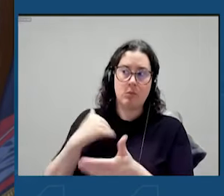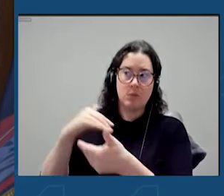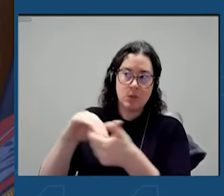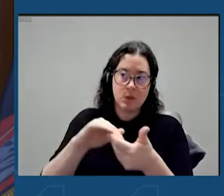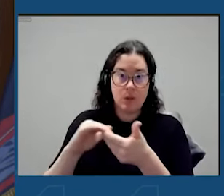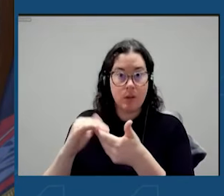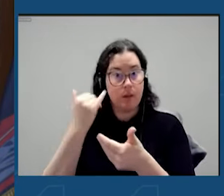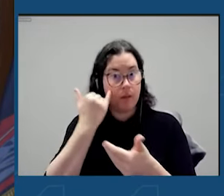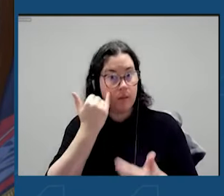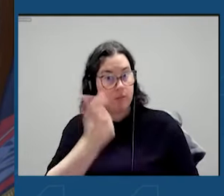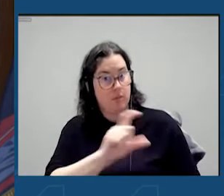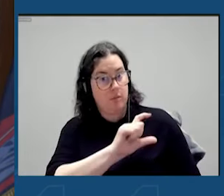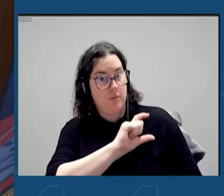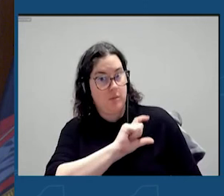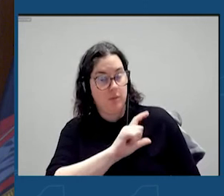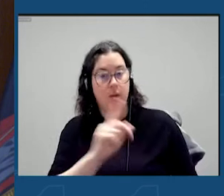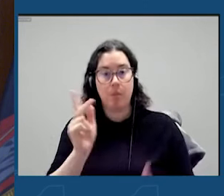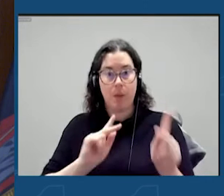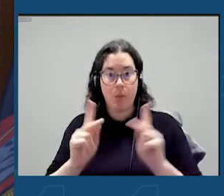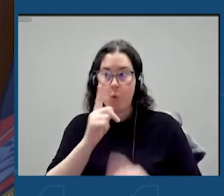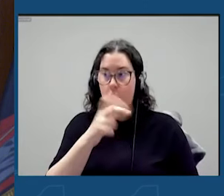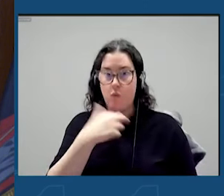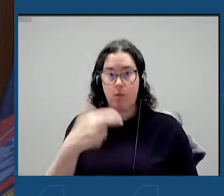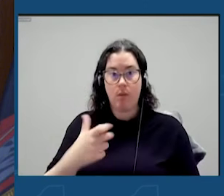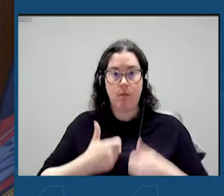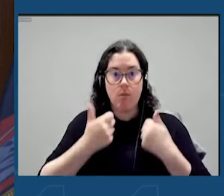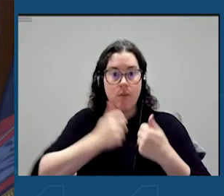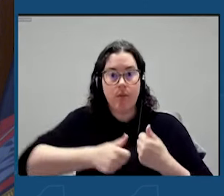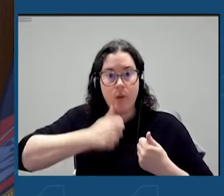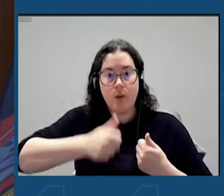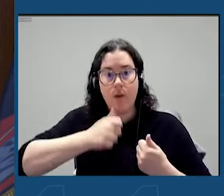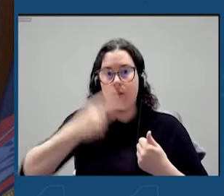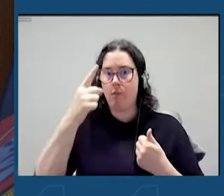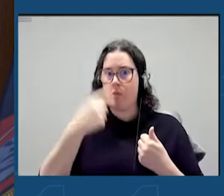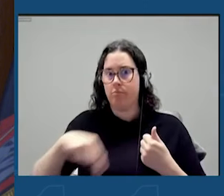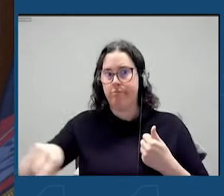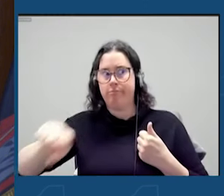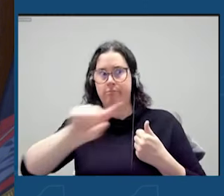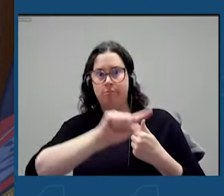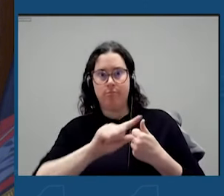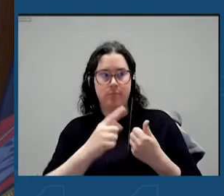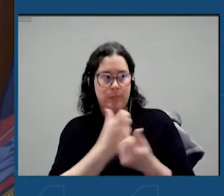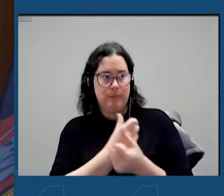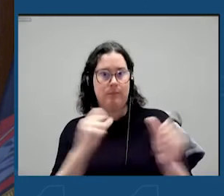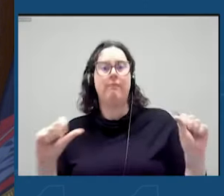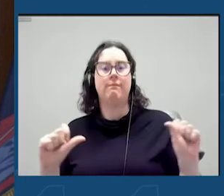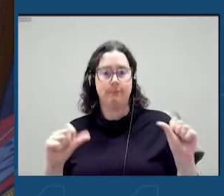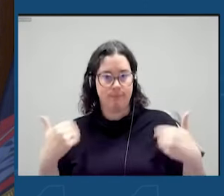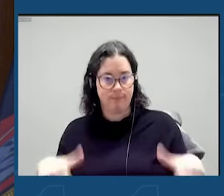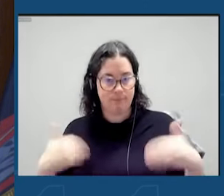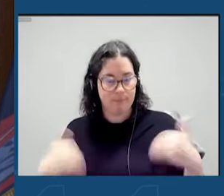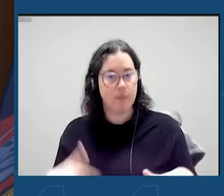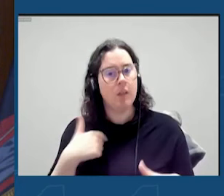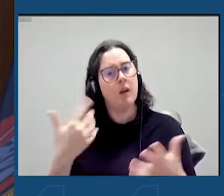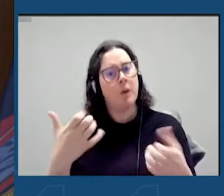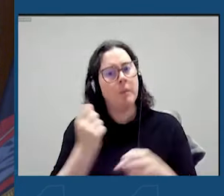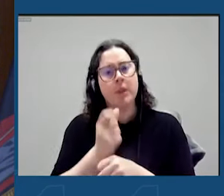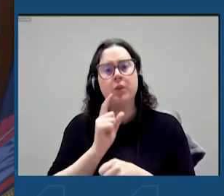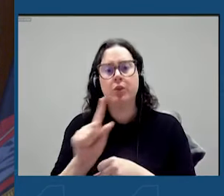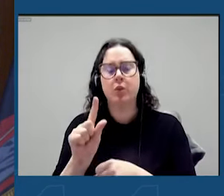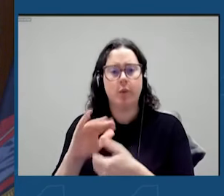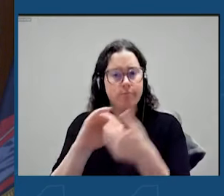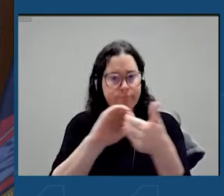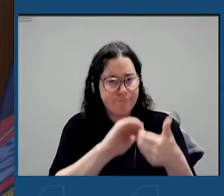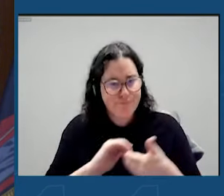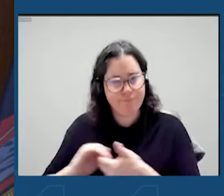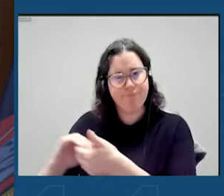uniform, those who put their lives on the line to make sure we can live safely in the state of New York. I want to make sure that we work together in